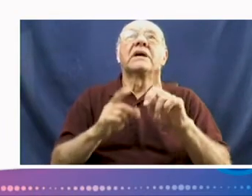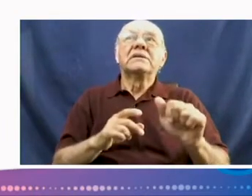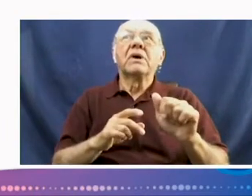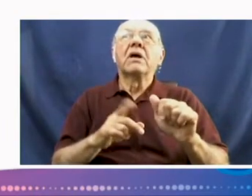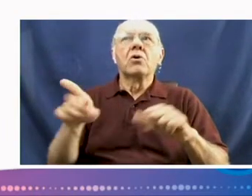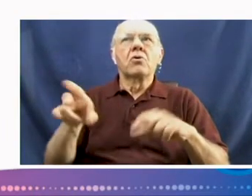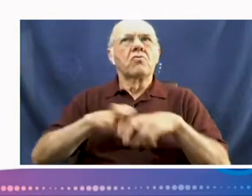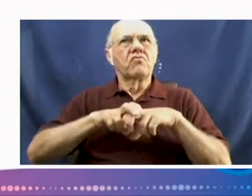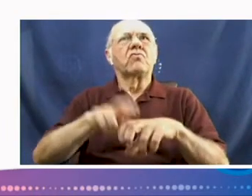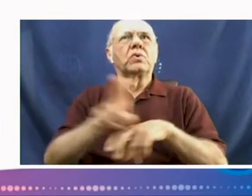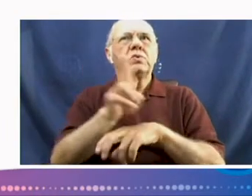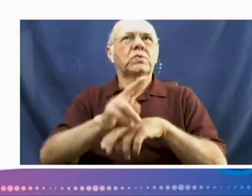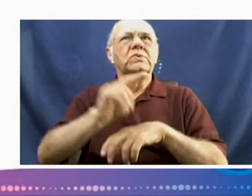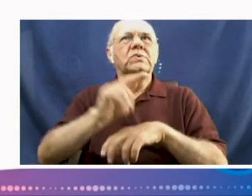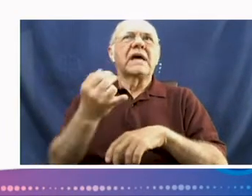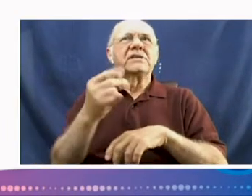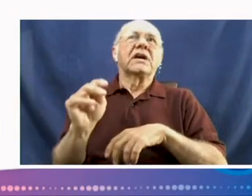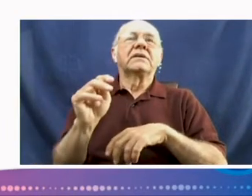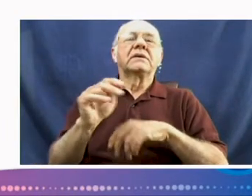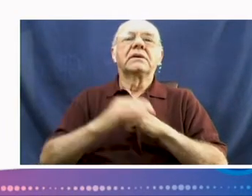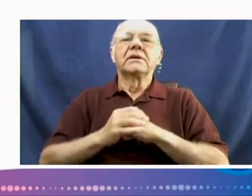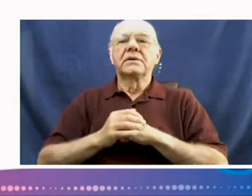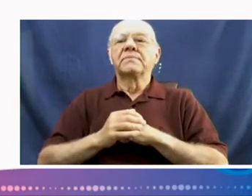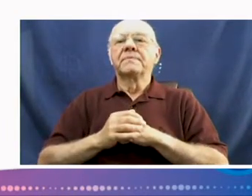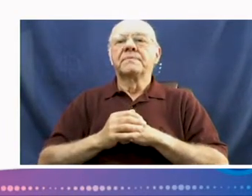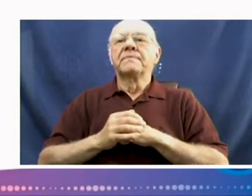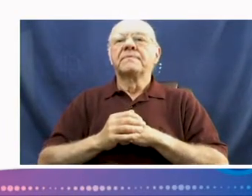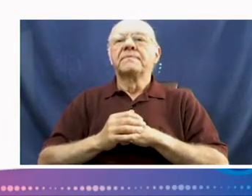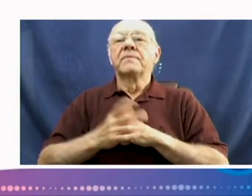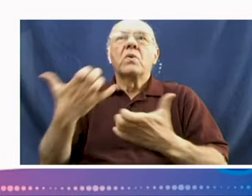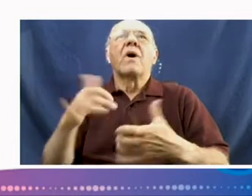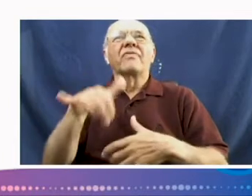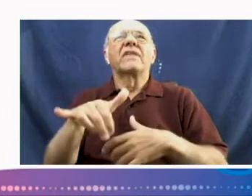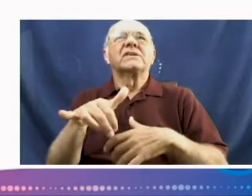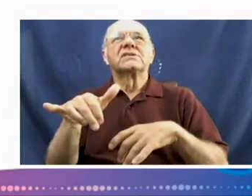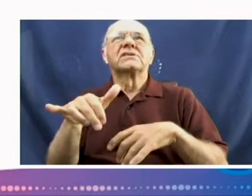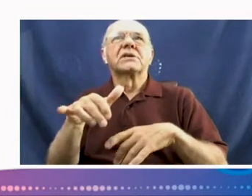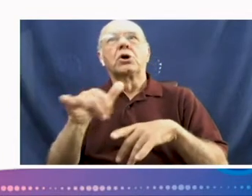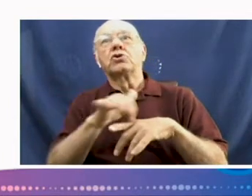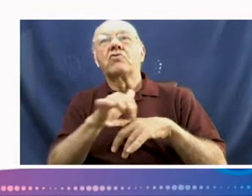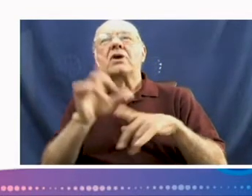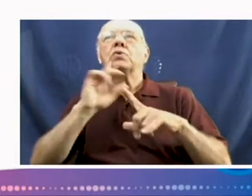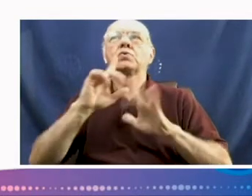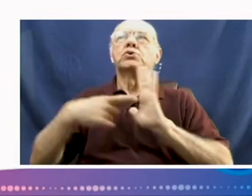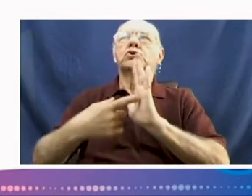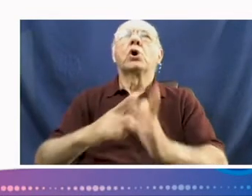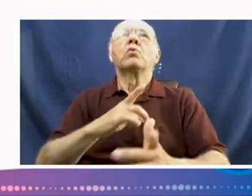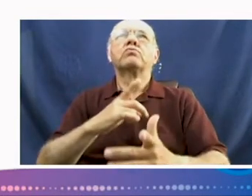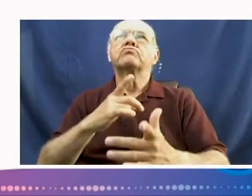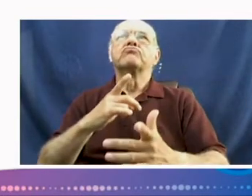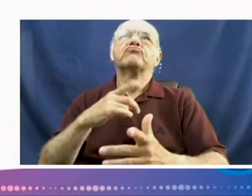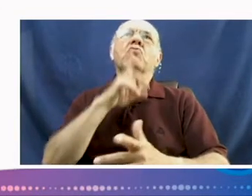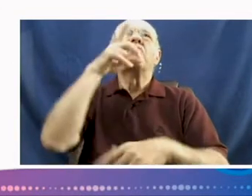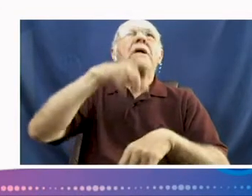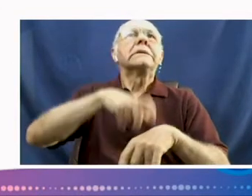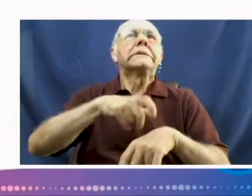Transit. And we want the exercise to reflect the real-time conditions.